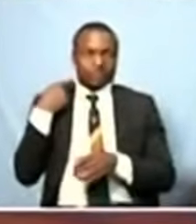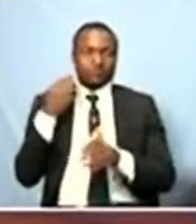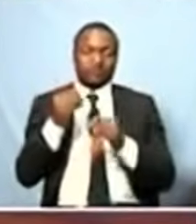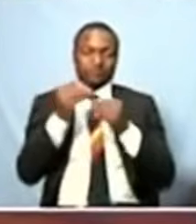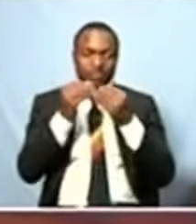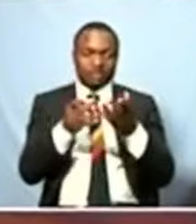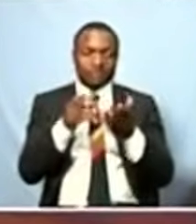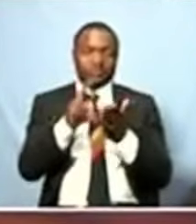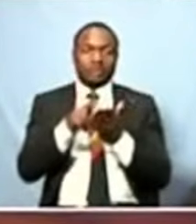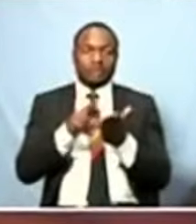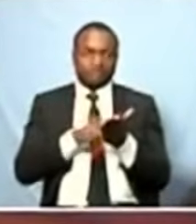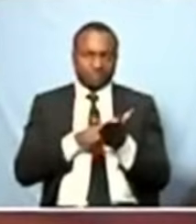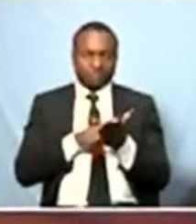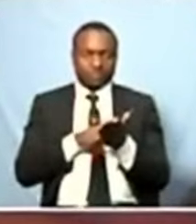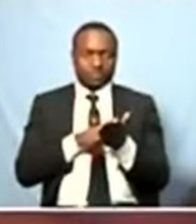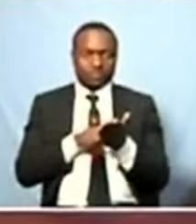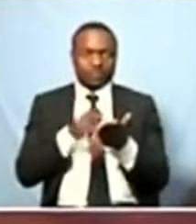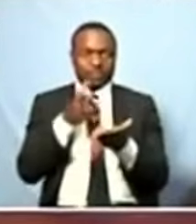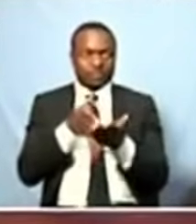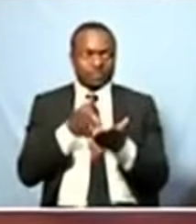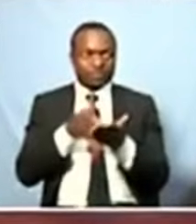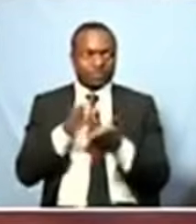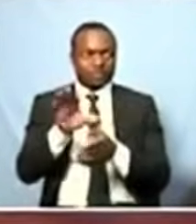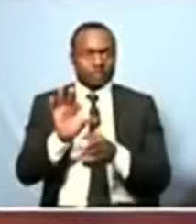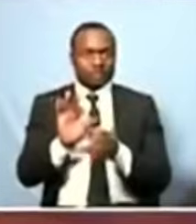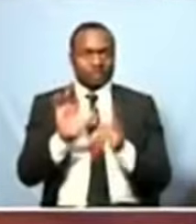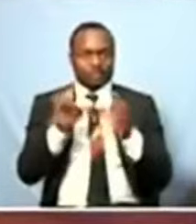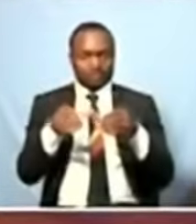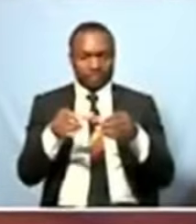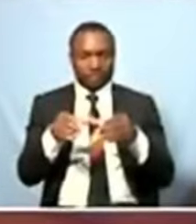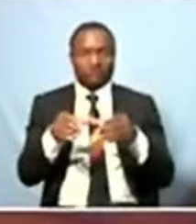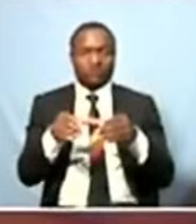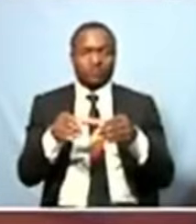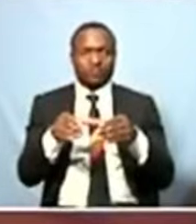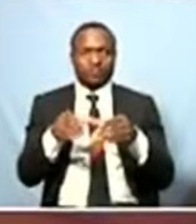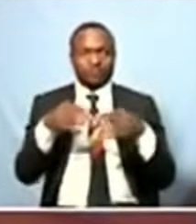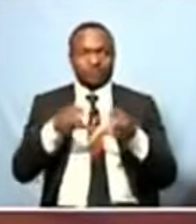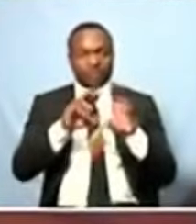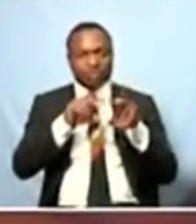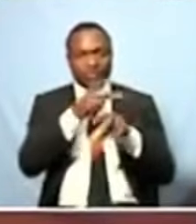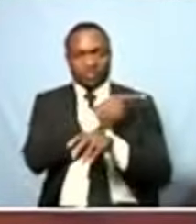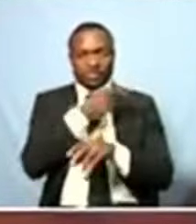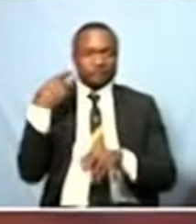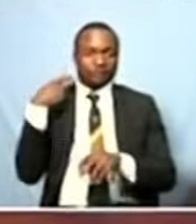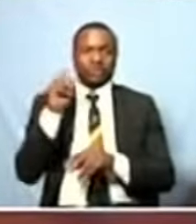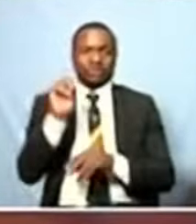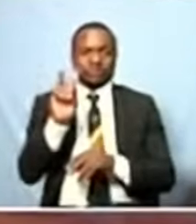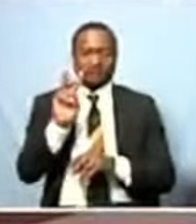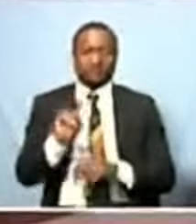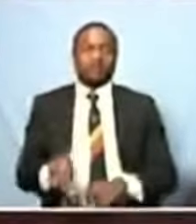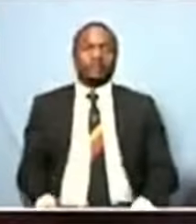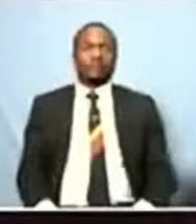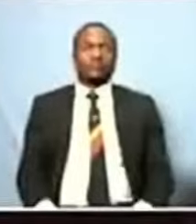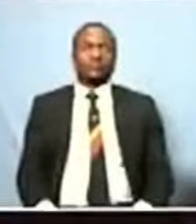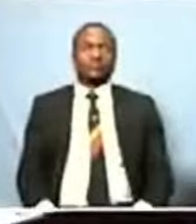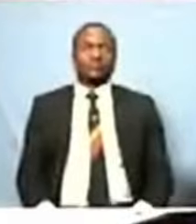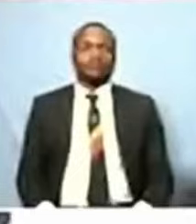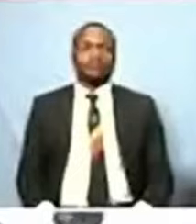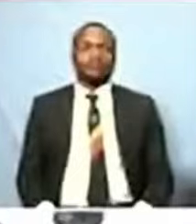make submissions to this Select Committee. So keep watching Parliament Television.